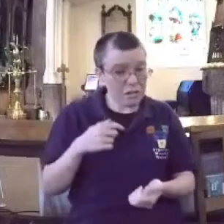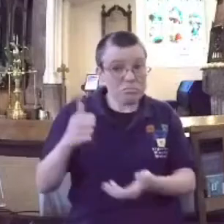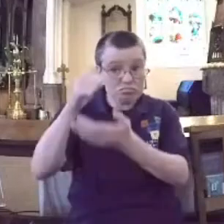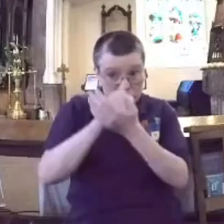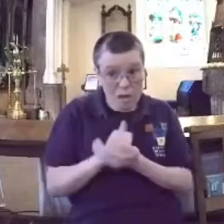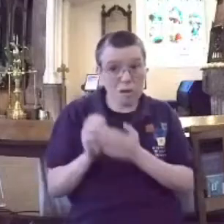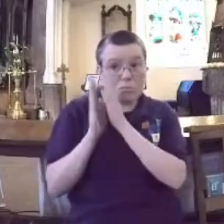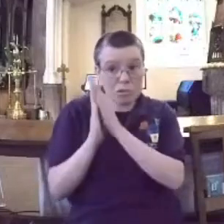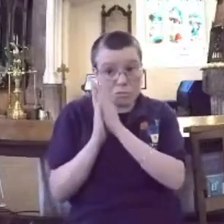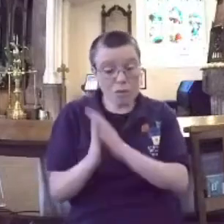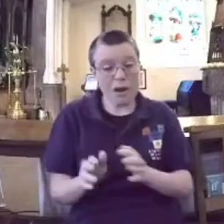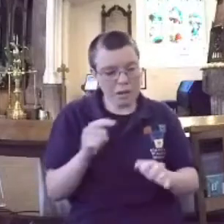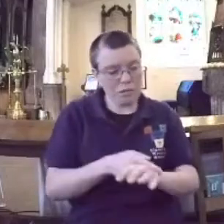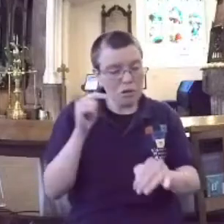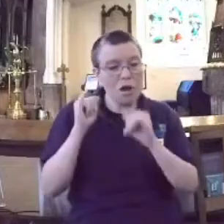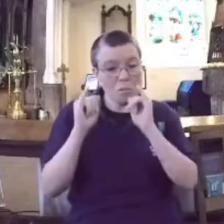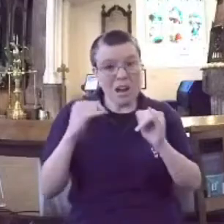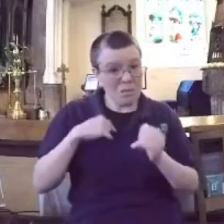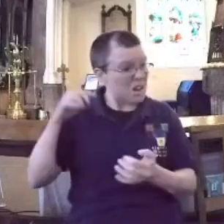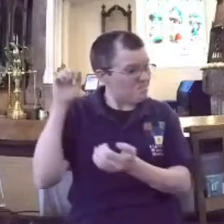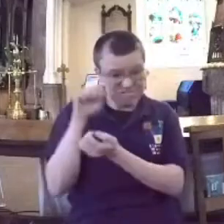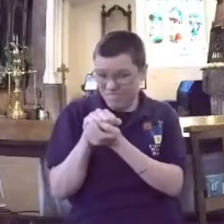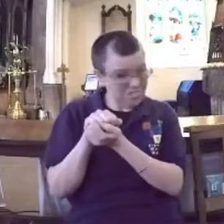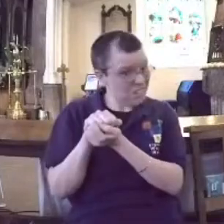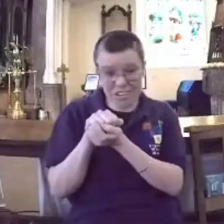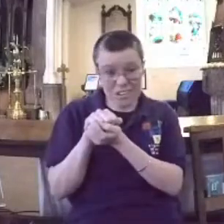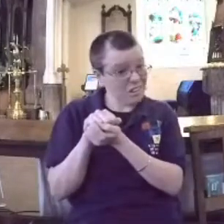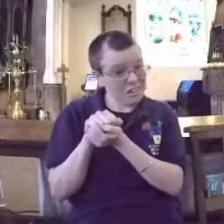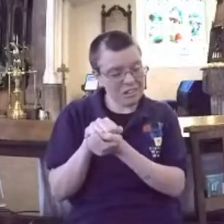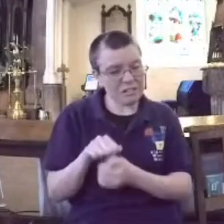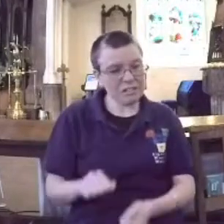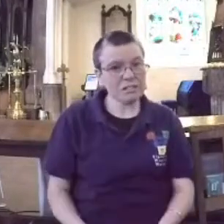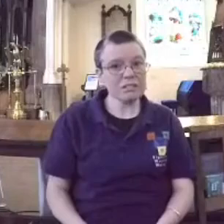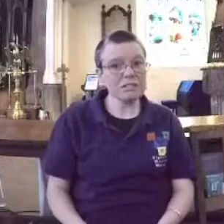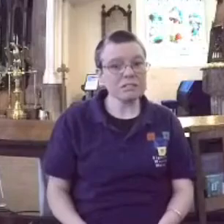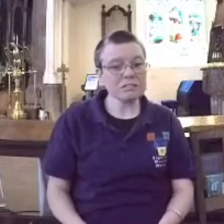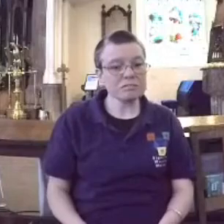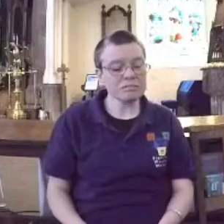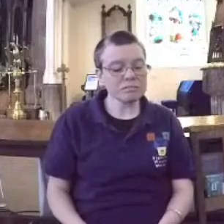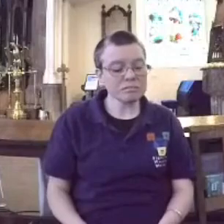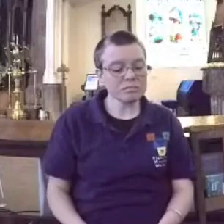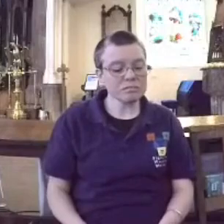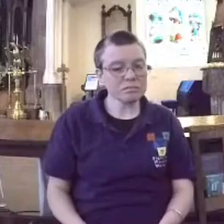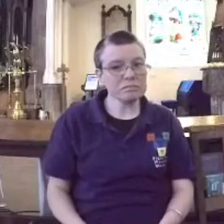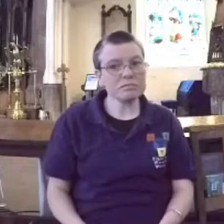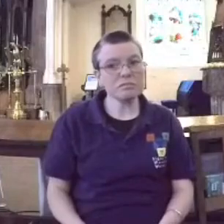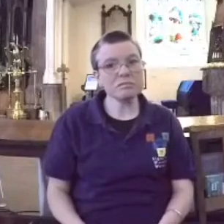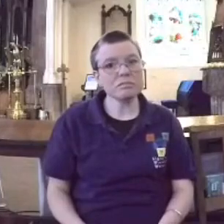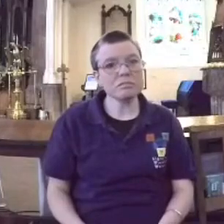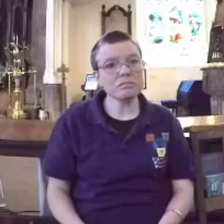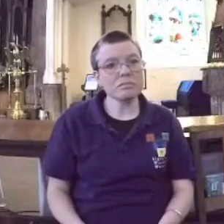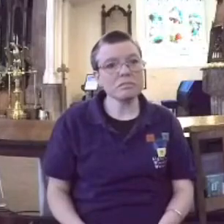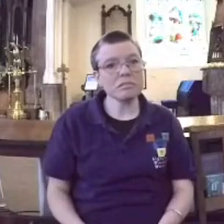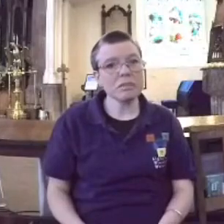during one of the darkest times of my life. On the 11th of August 1999,